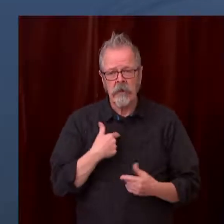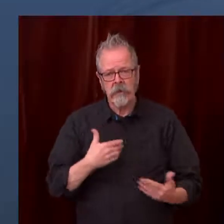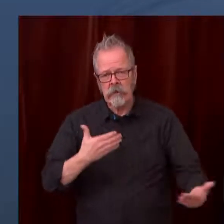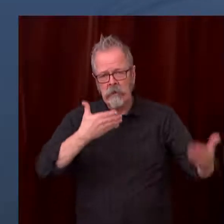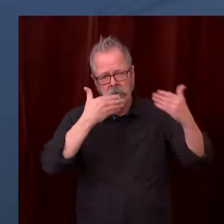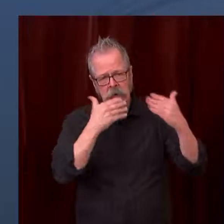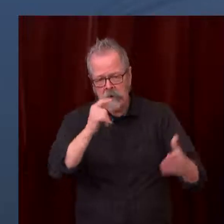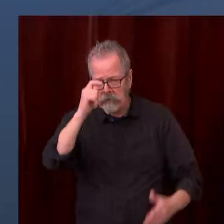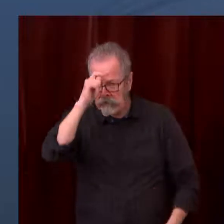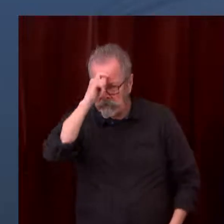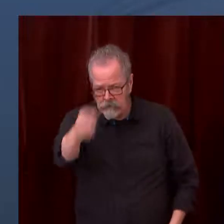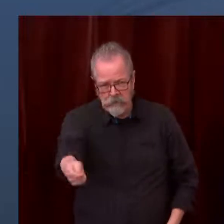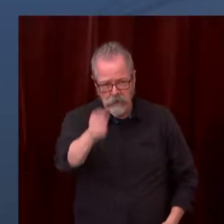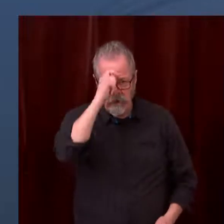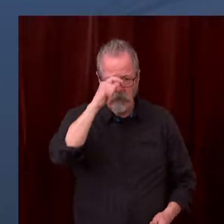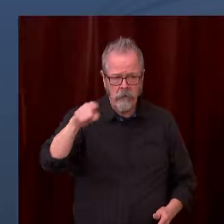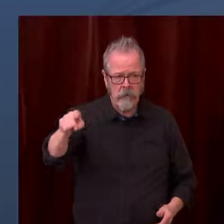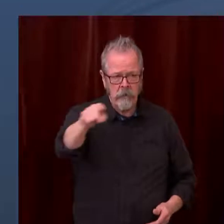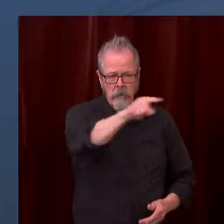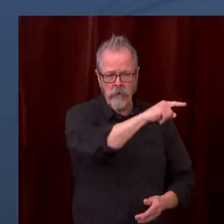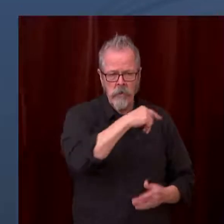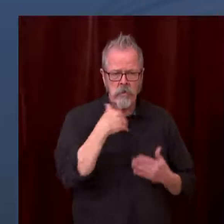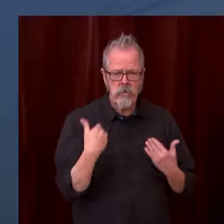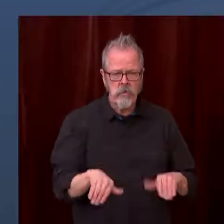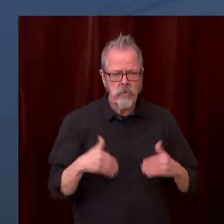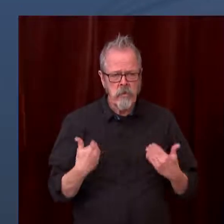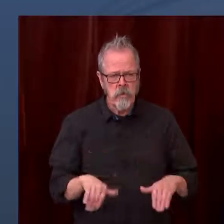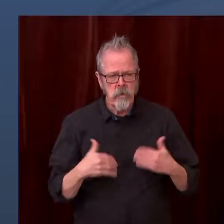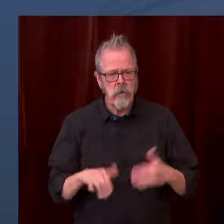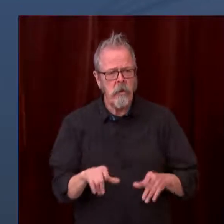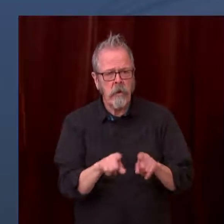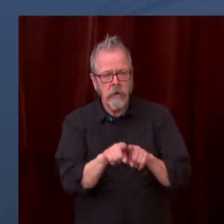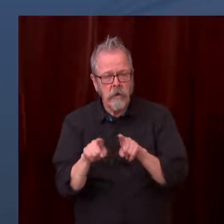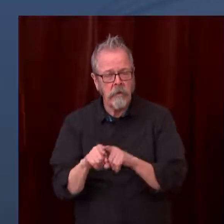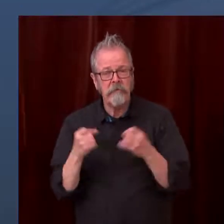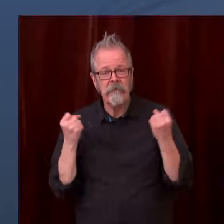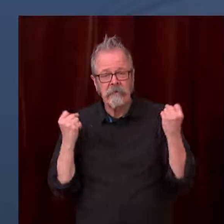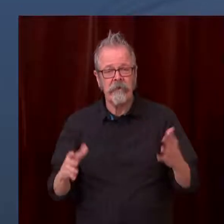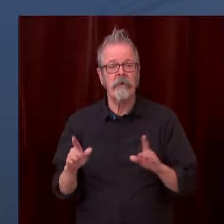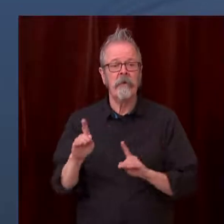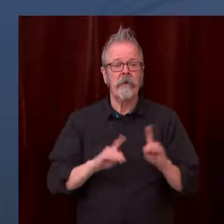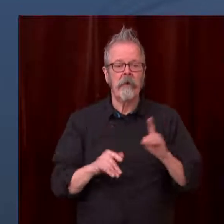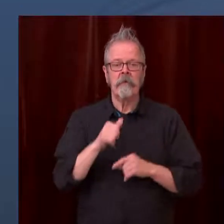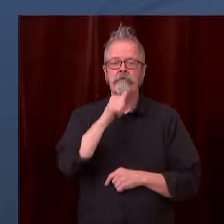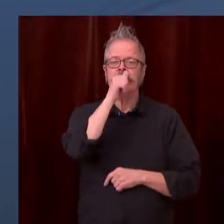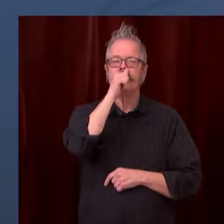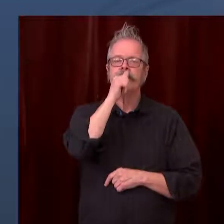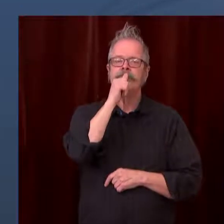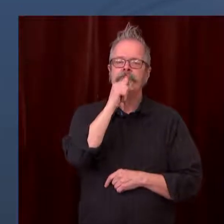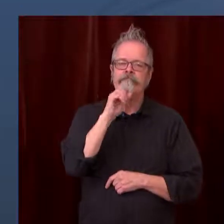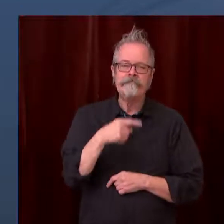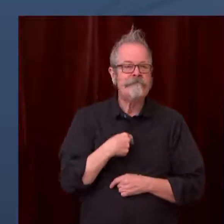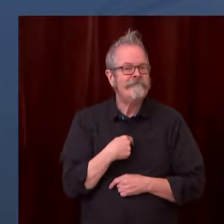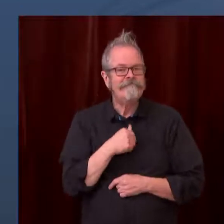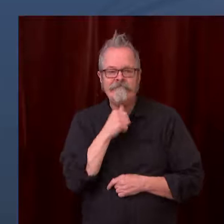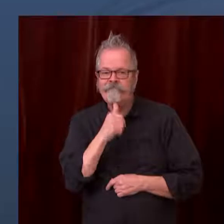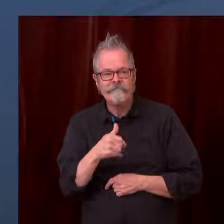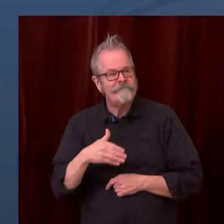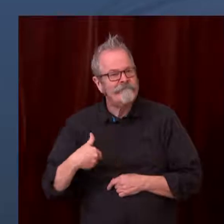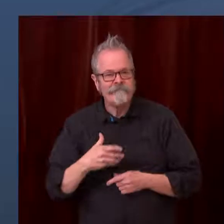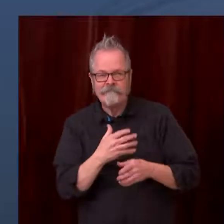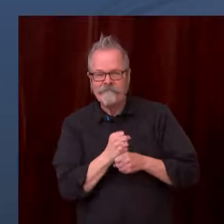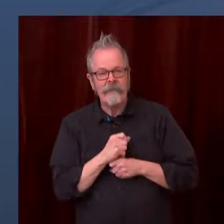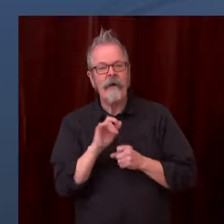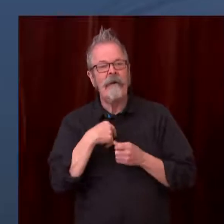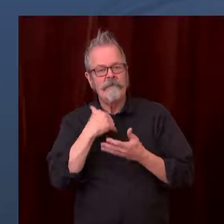also patiently wait their turns, as we know that it has been a challenge at the beginning of this entire process.